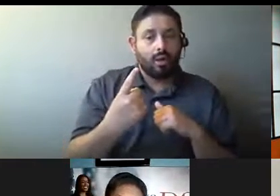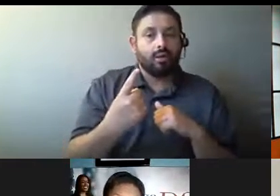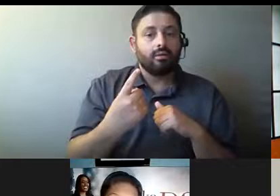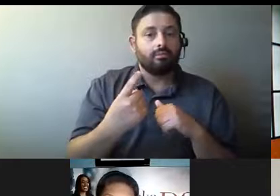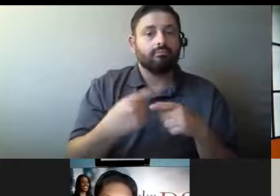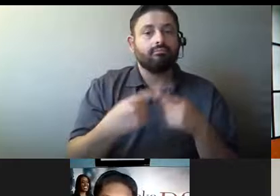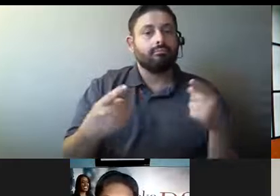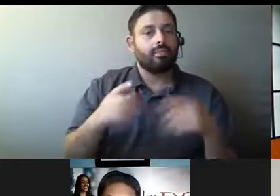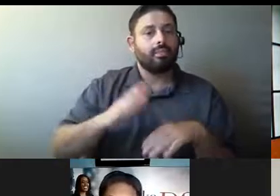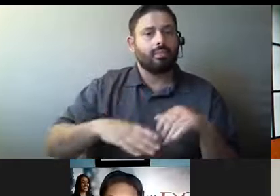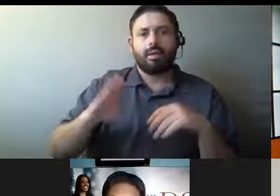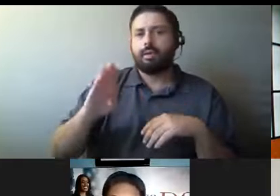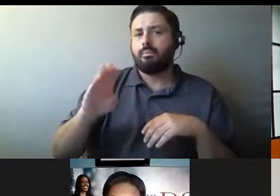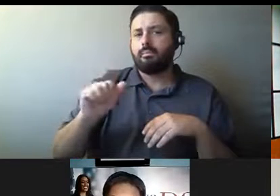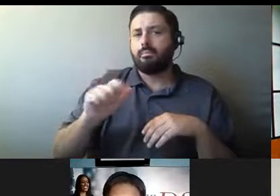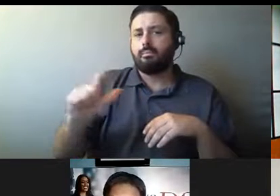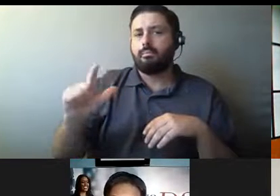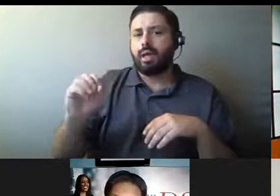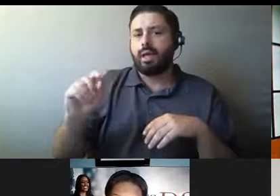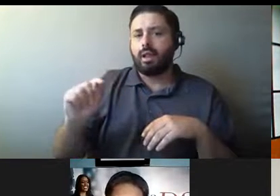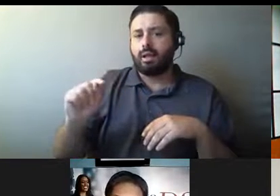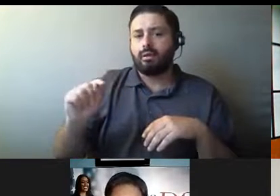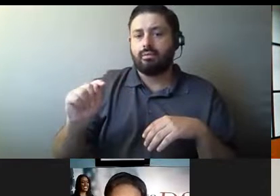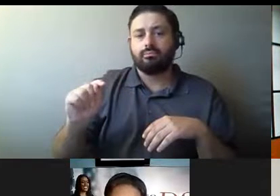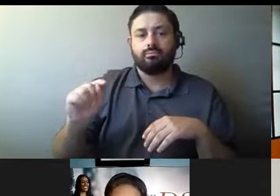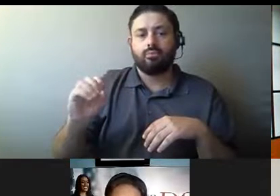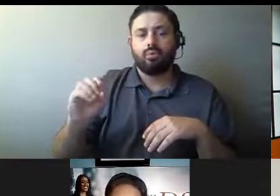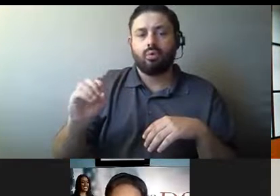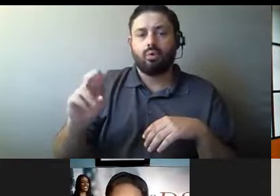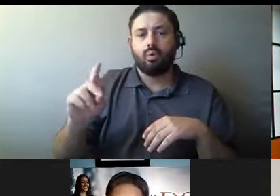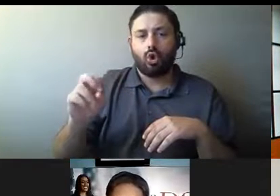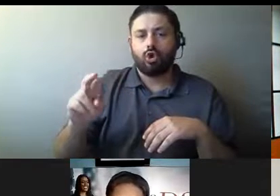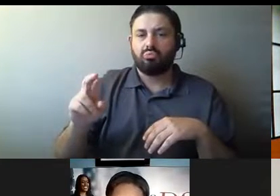opposed to ballot order for the introduce yourself. So we'll do it that way.